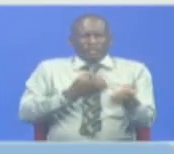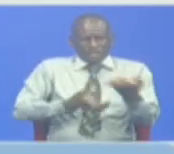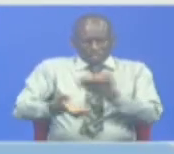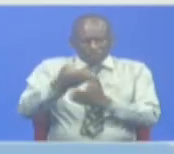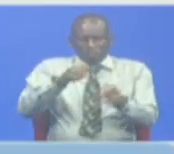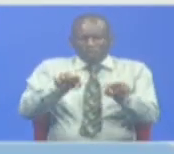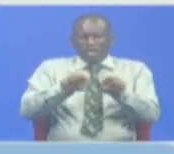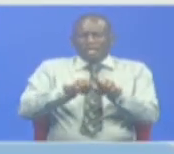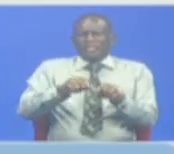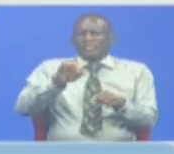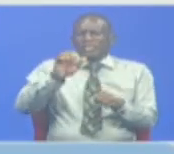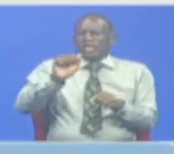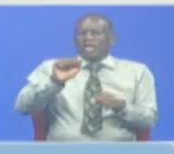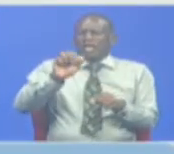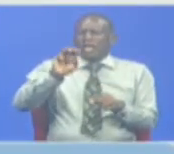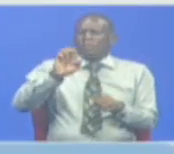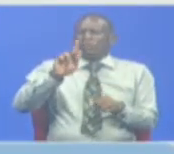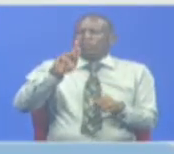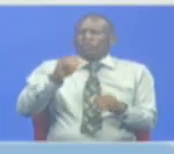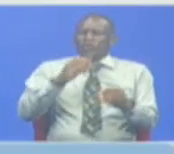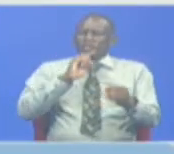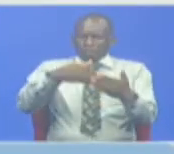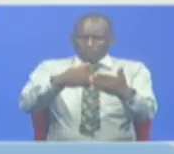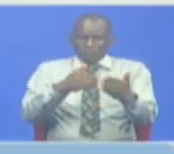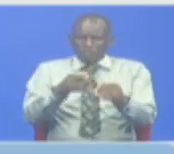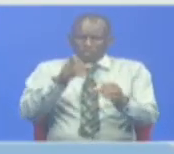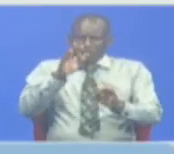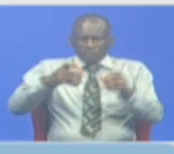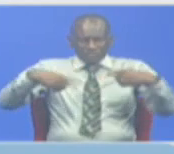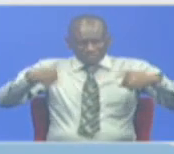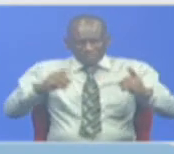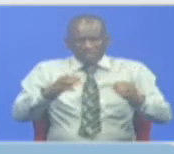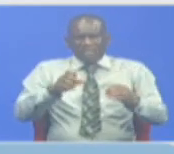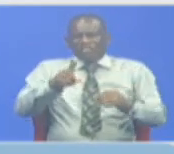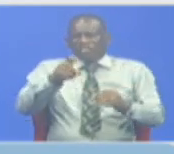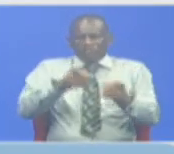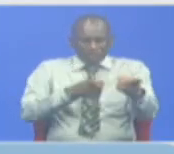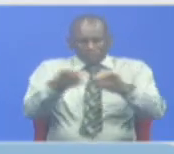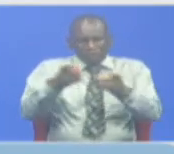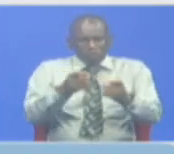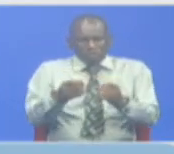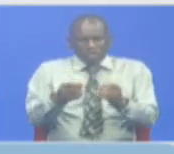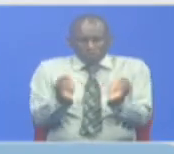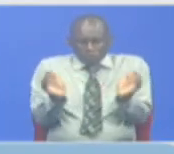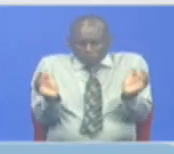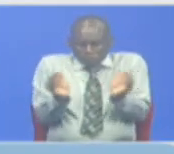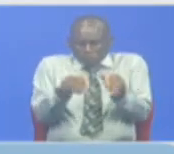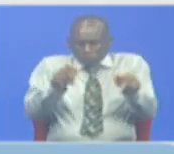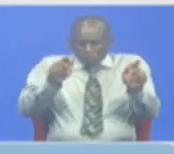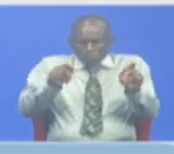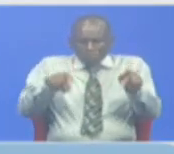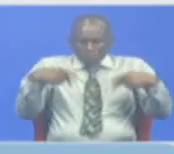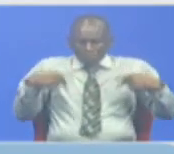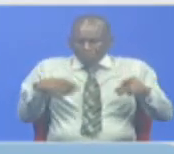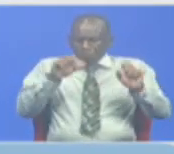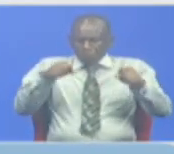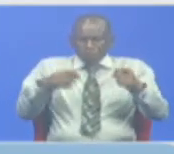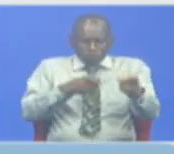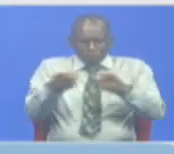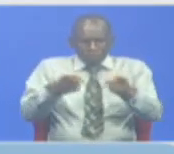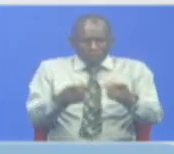Julian's reported earlier. But if this is successful, then the virus is contained within a small population that can be managed.